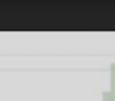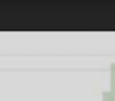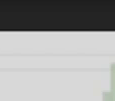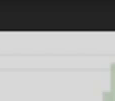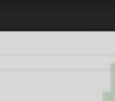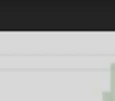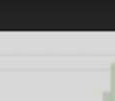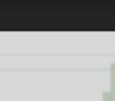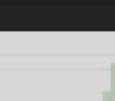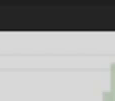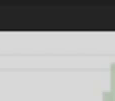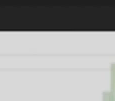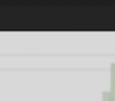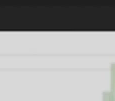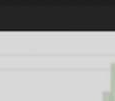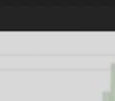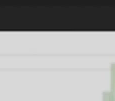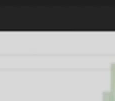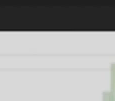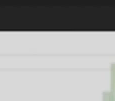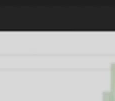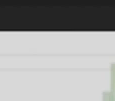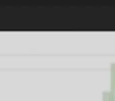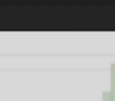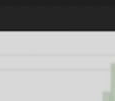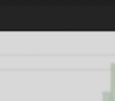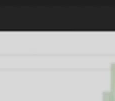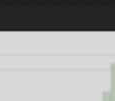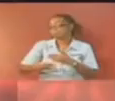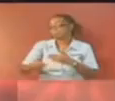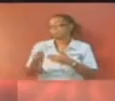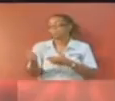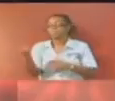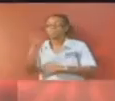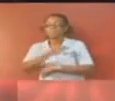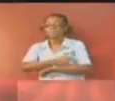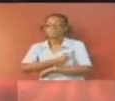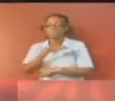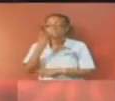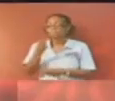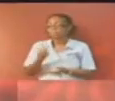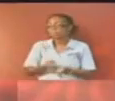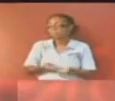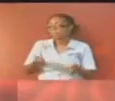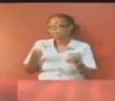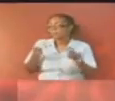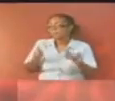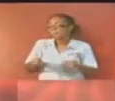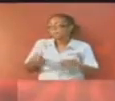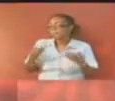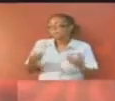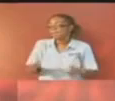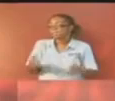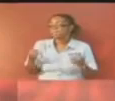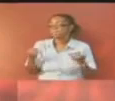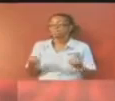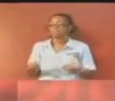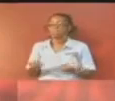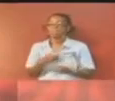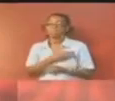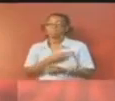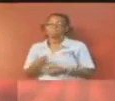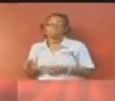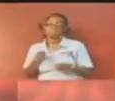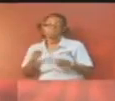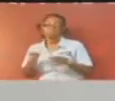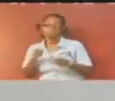capacity in the next few days. And I believe that's the end of my slides, and I'm going to return you to Mr. Alexander for the